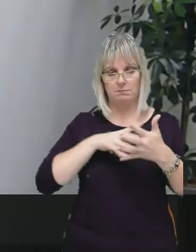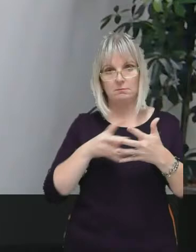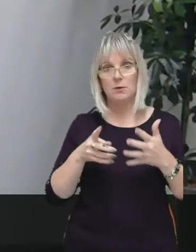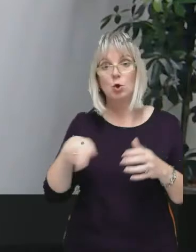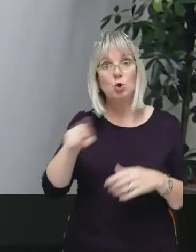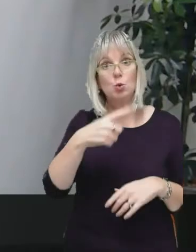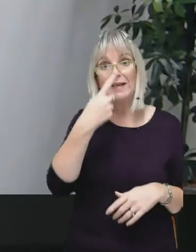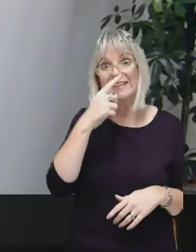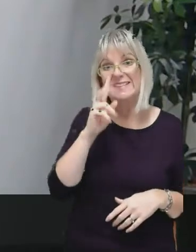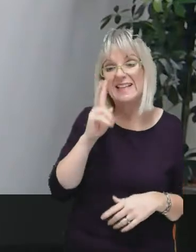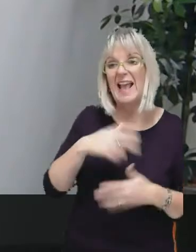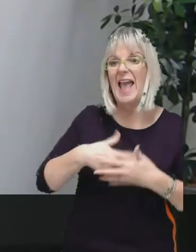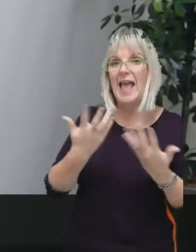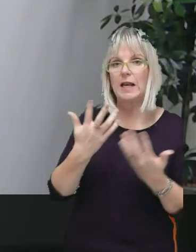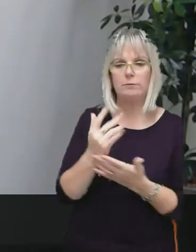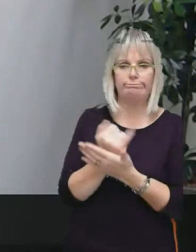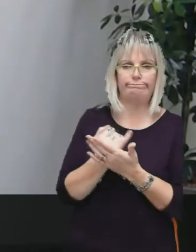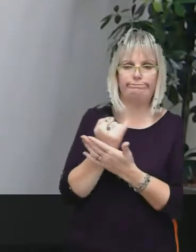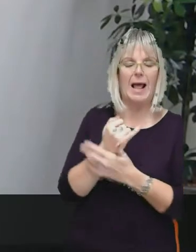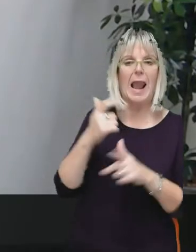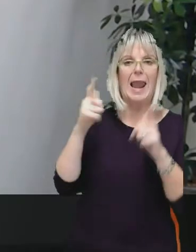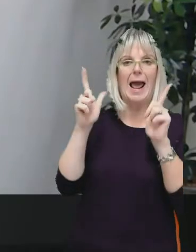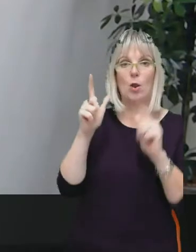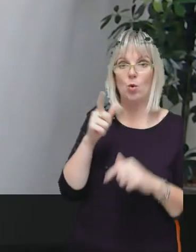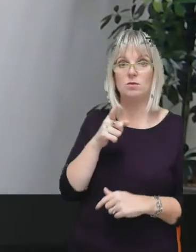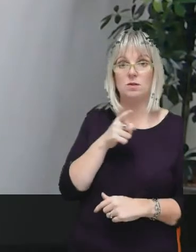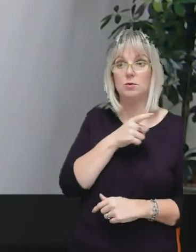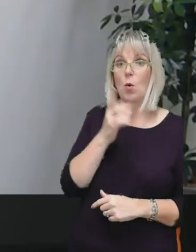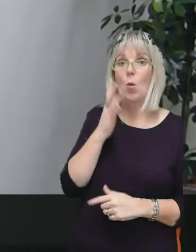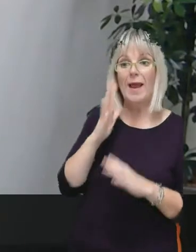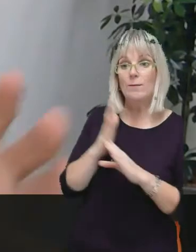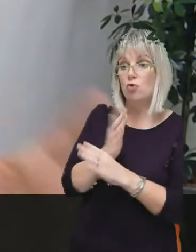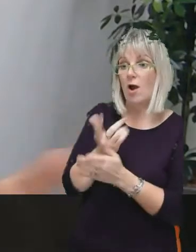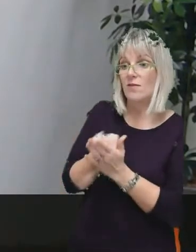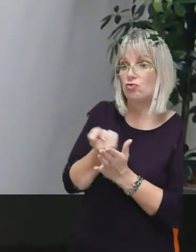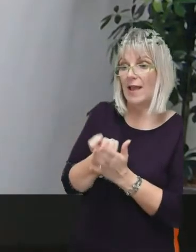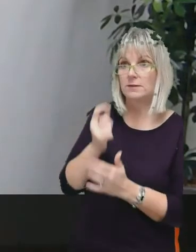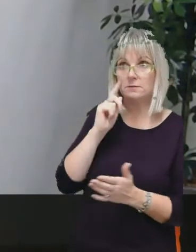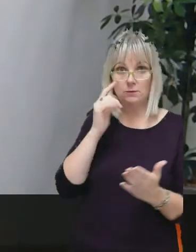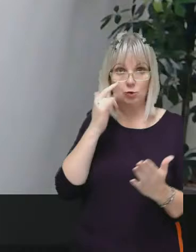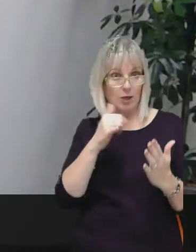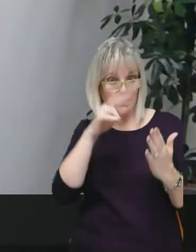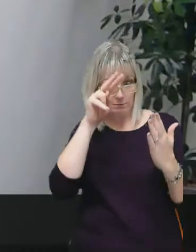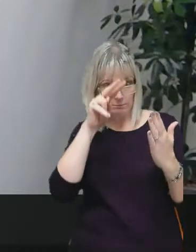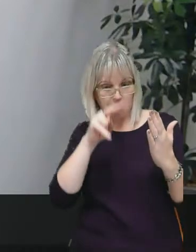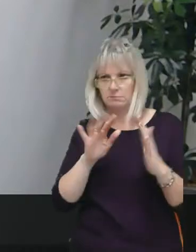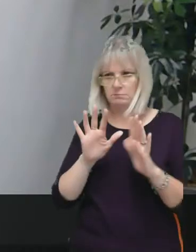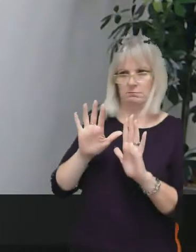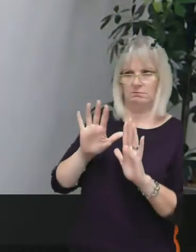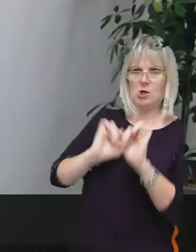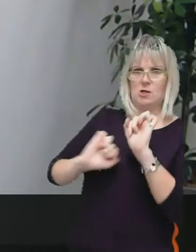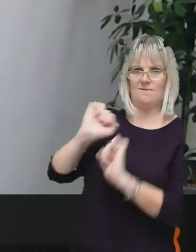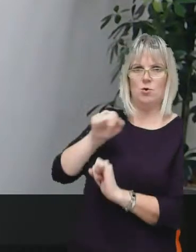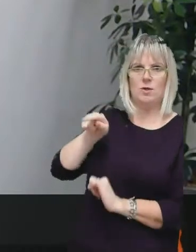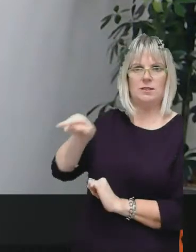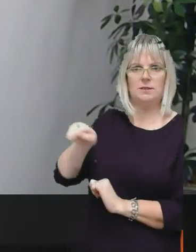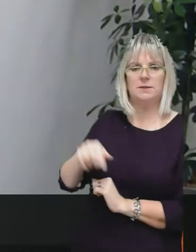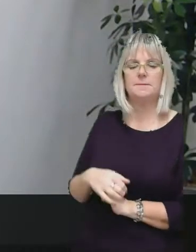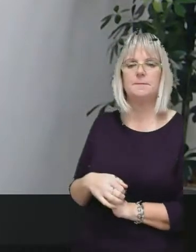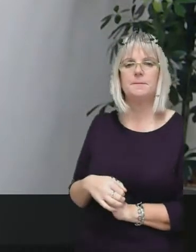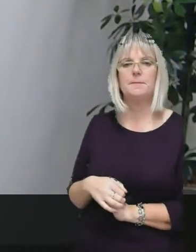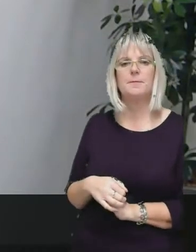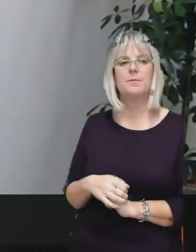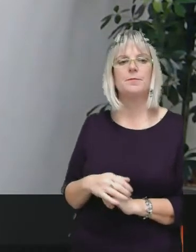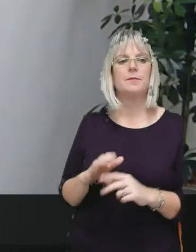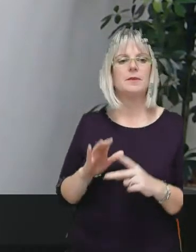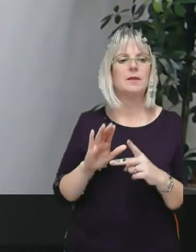so you know which landlord to avoid. And it's a really important tool we've set up. The second thing is we lobbied the government, and we were successful,